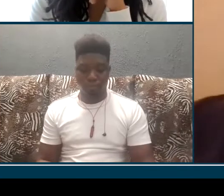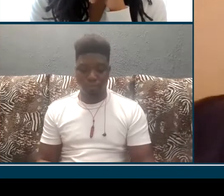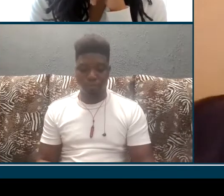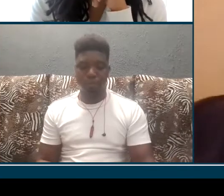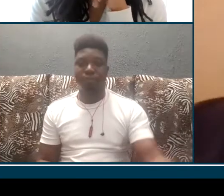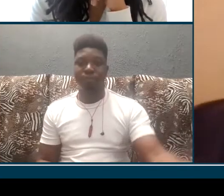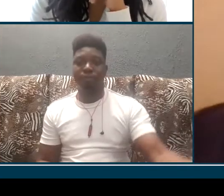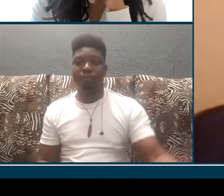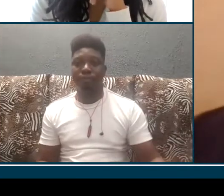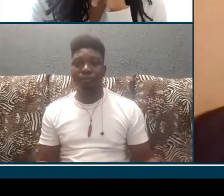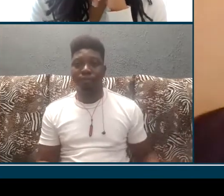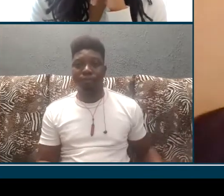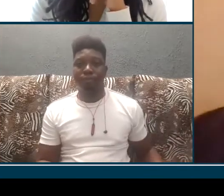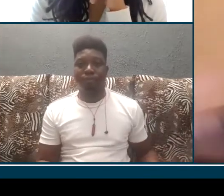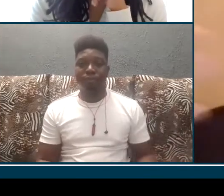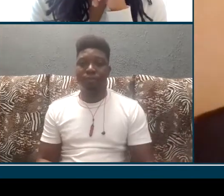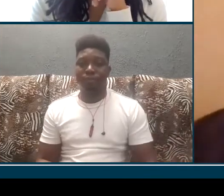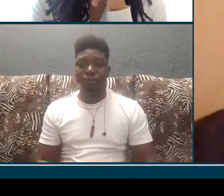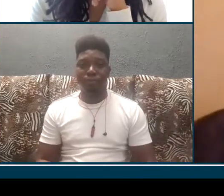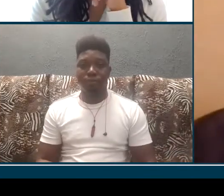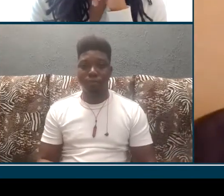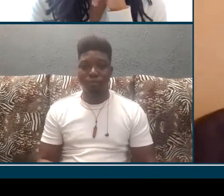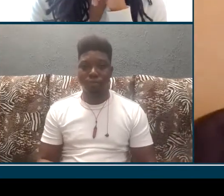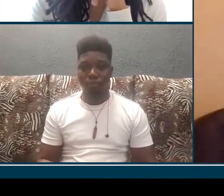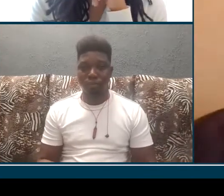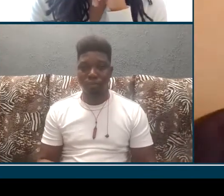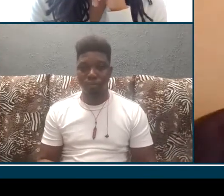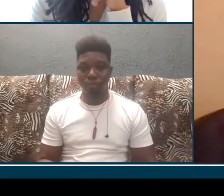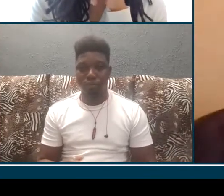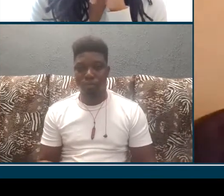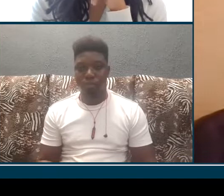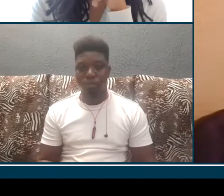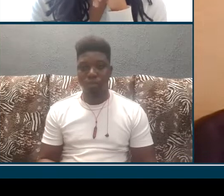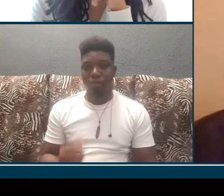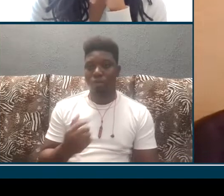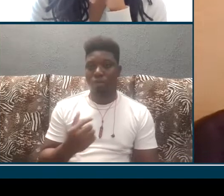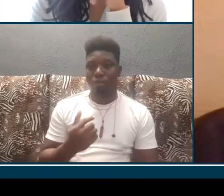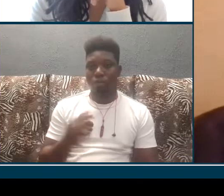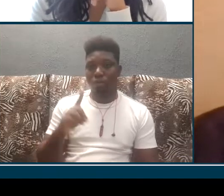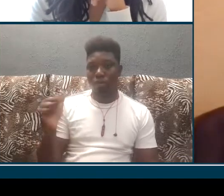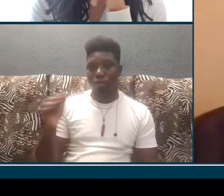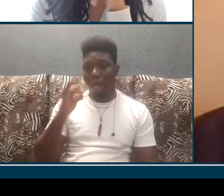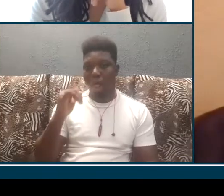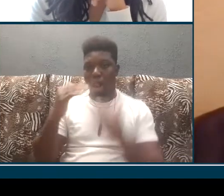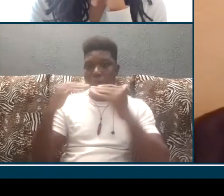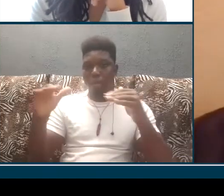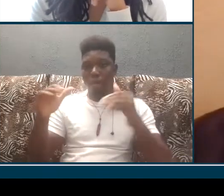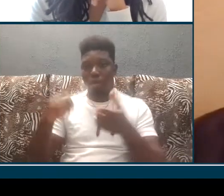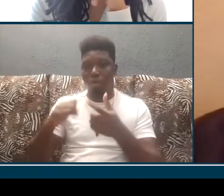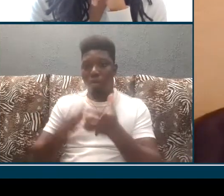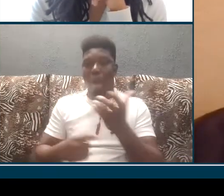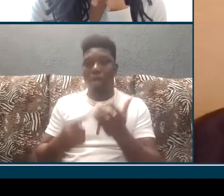But instead of being visually represented as being disabled, a lot of times people with